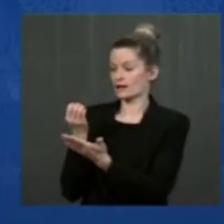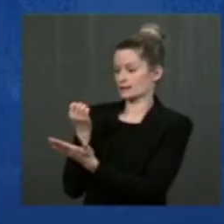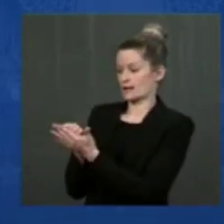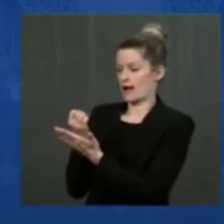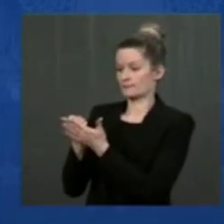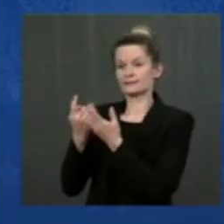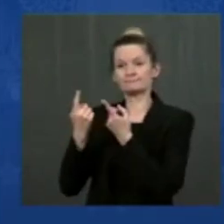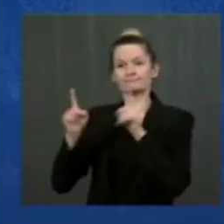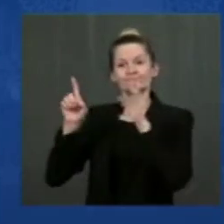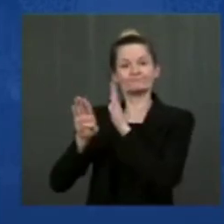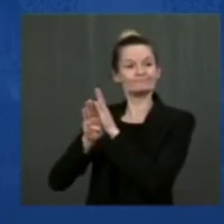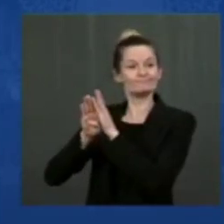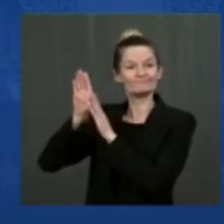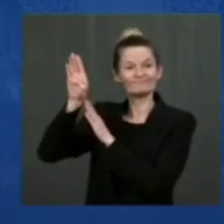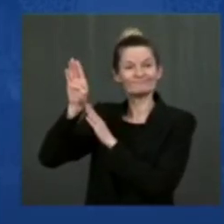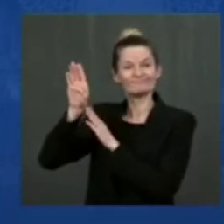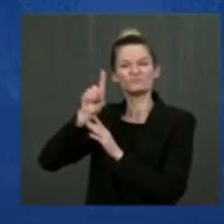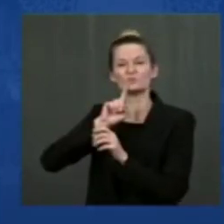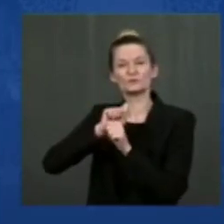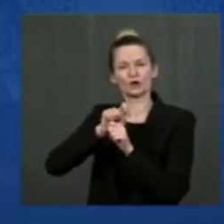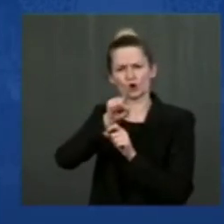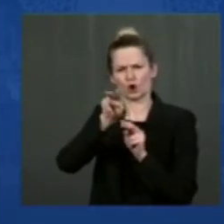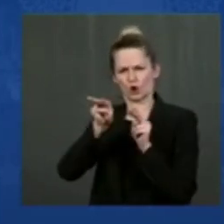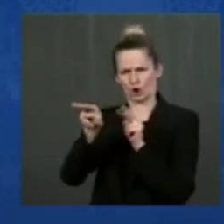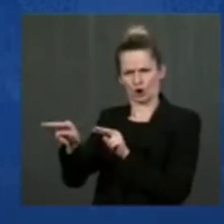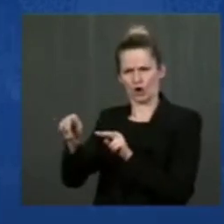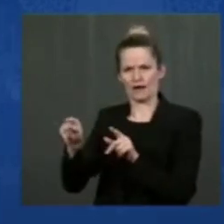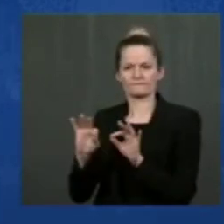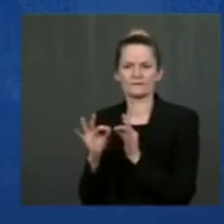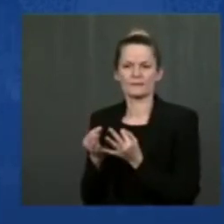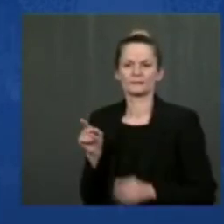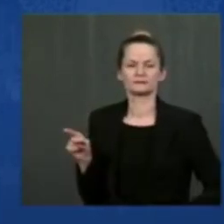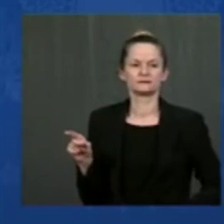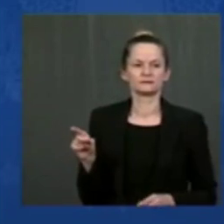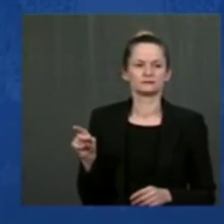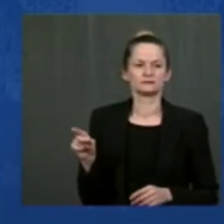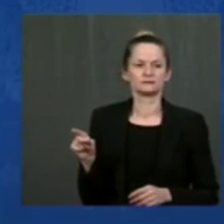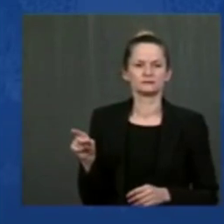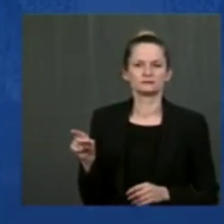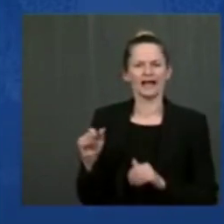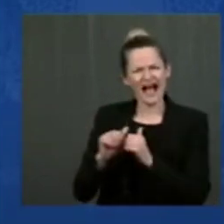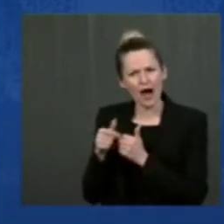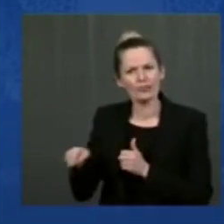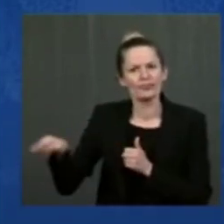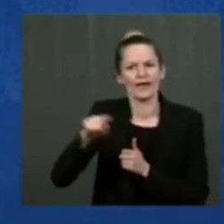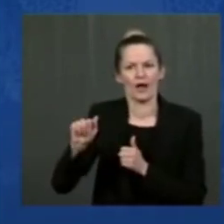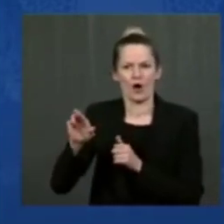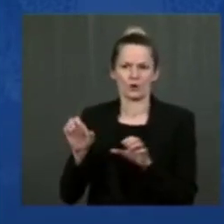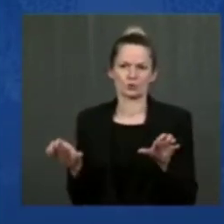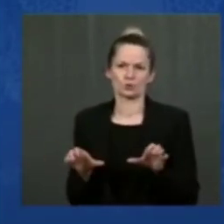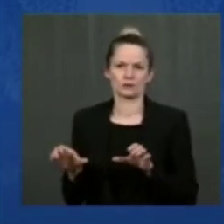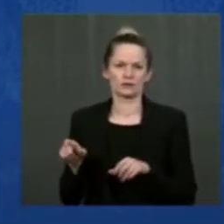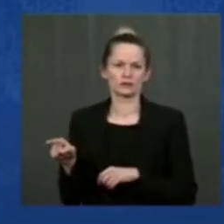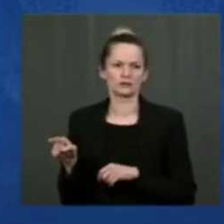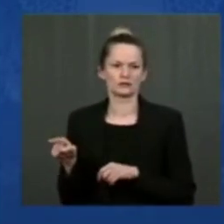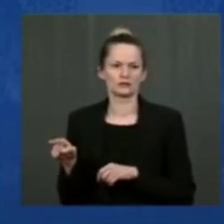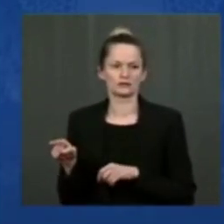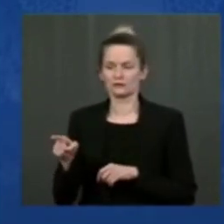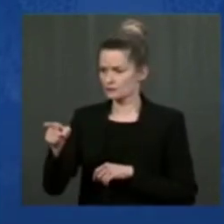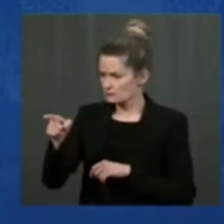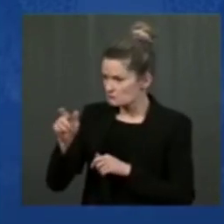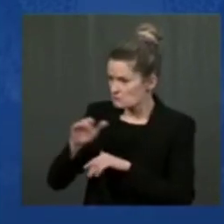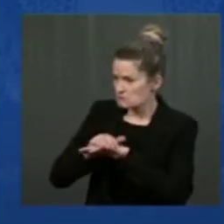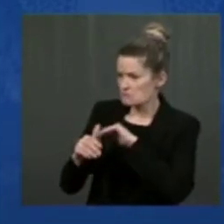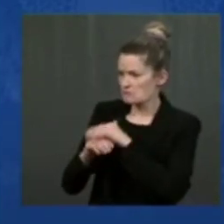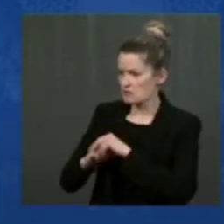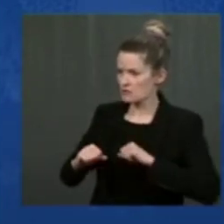families, busting their neck, how they're doing, whether they have a little breathing room, whether they have a job that delivers some